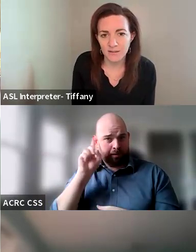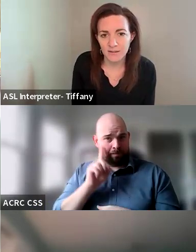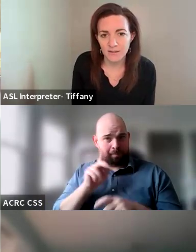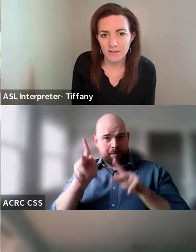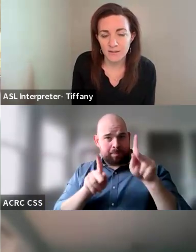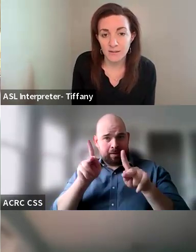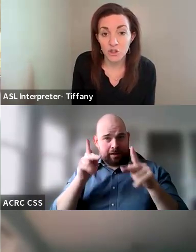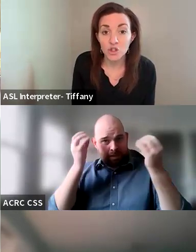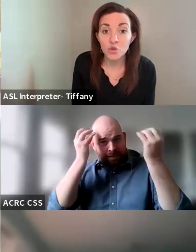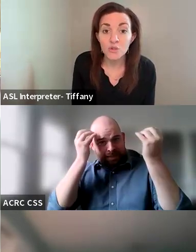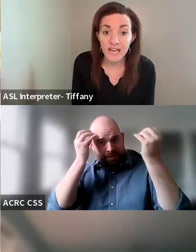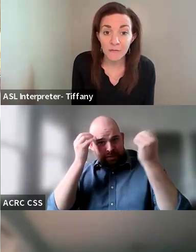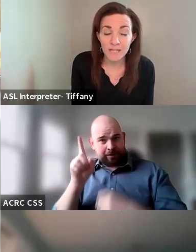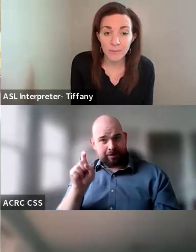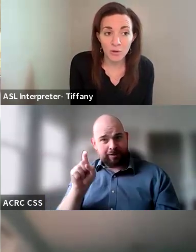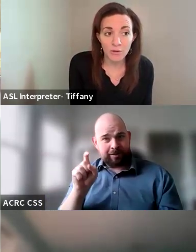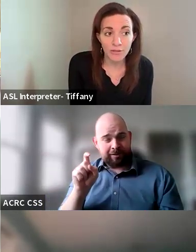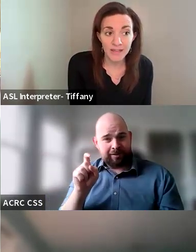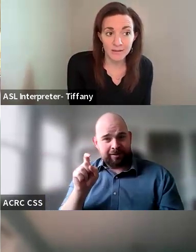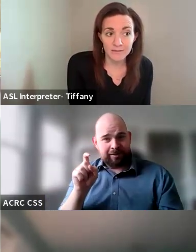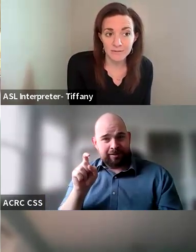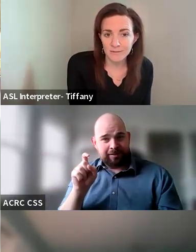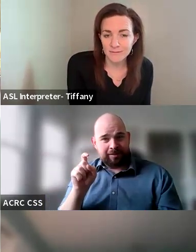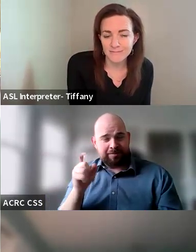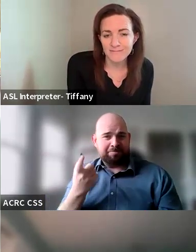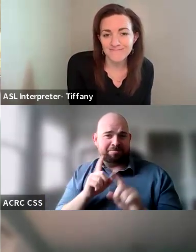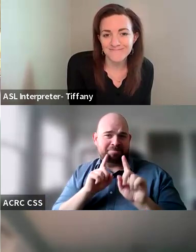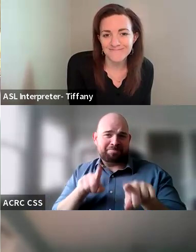is, do deaf people think?